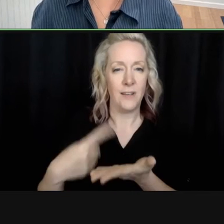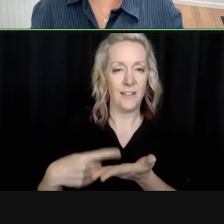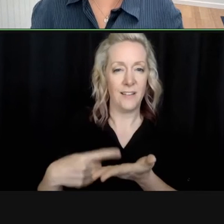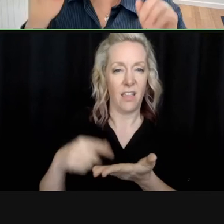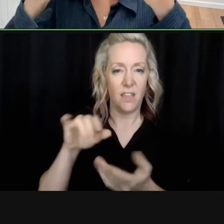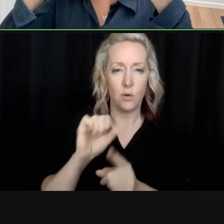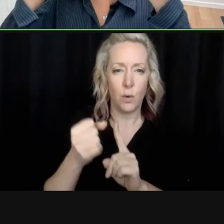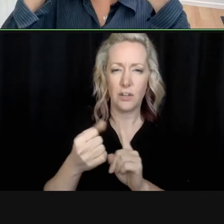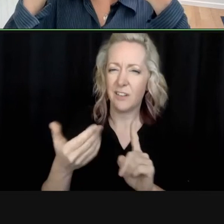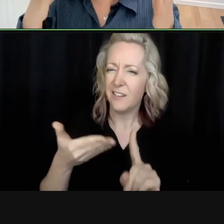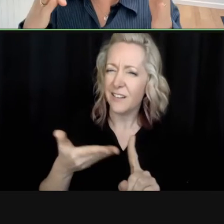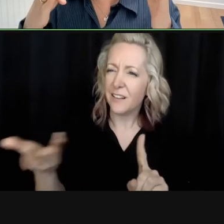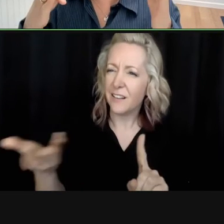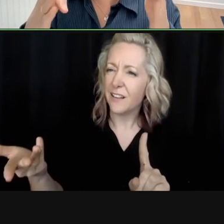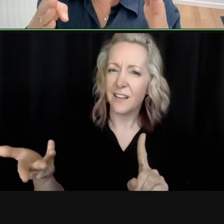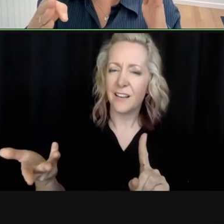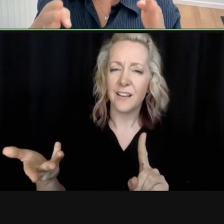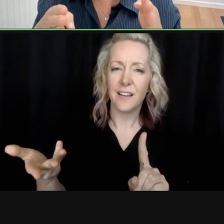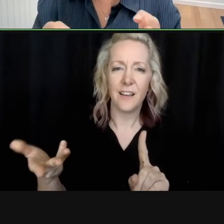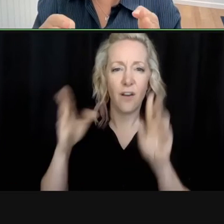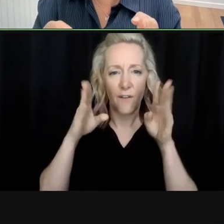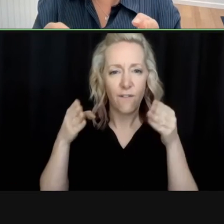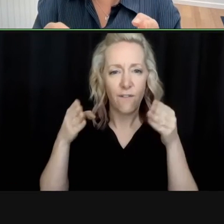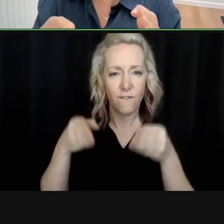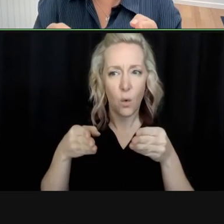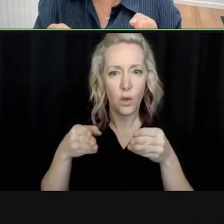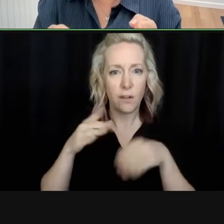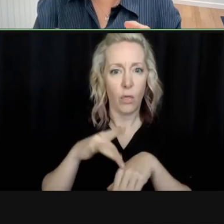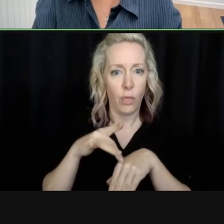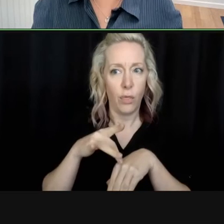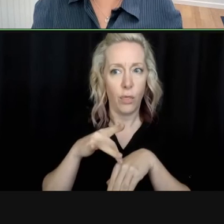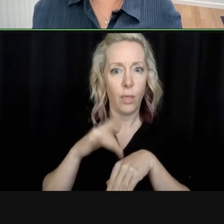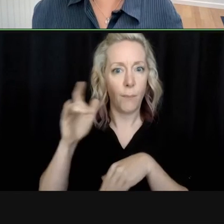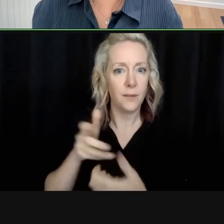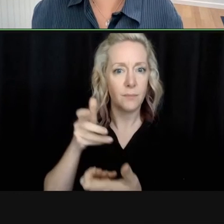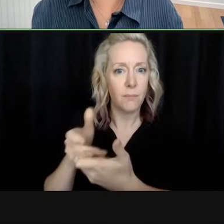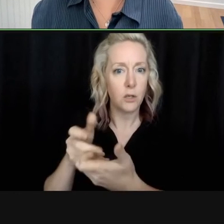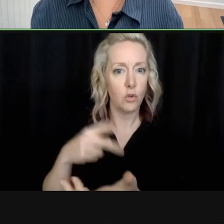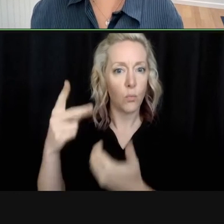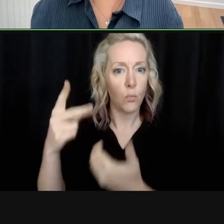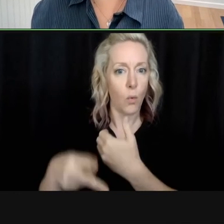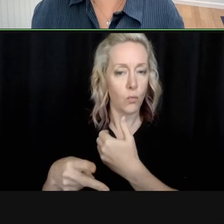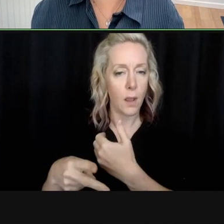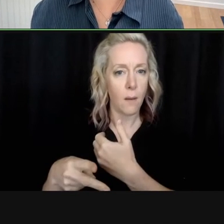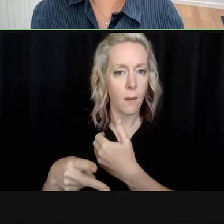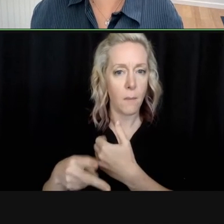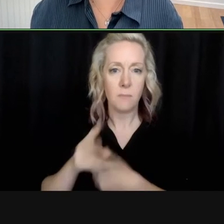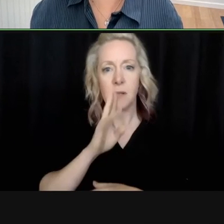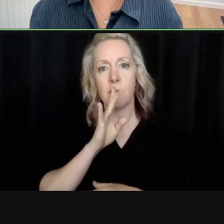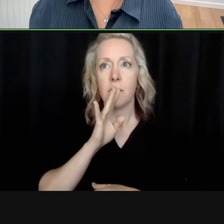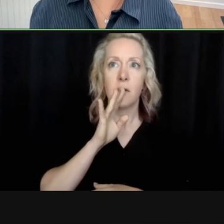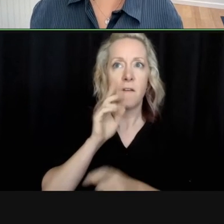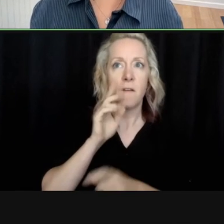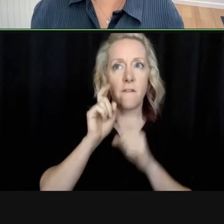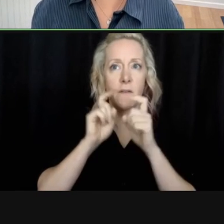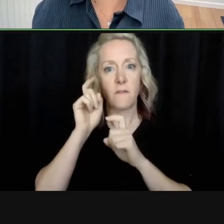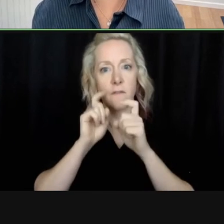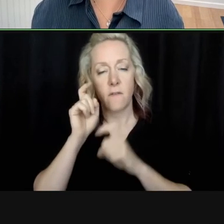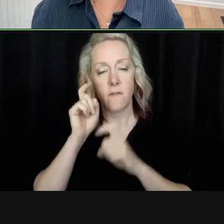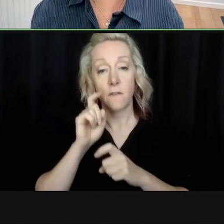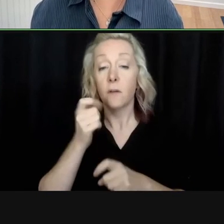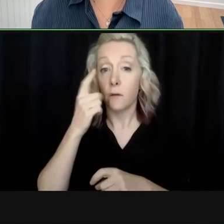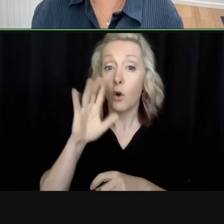clear things that everything was oriented on, that she had to fit into the program and do it the way that they wanted her to do it. And one of